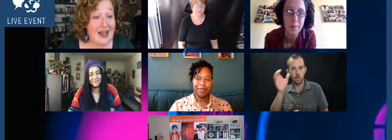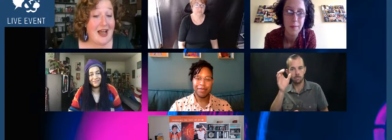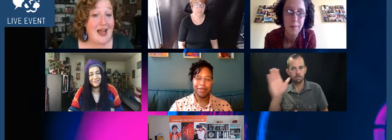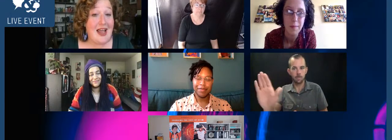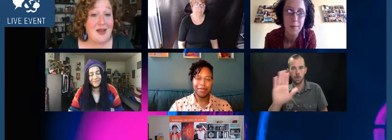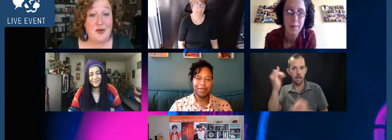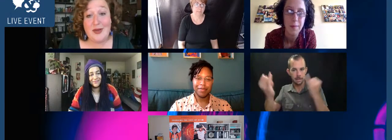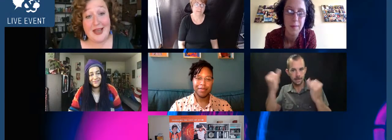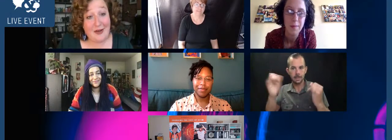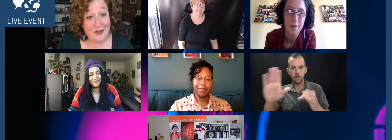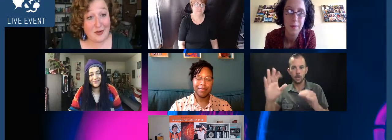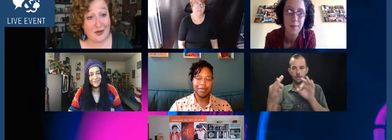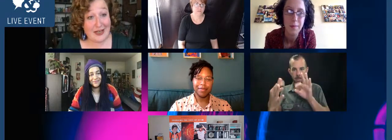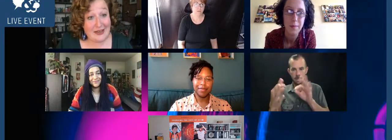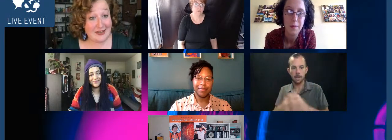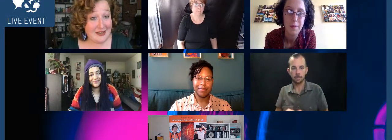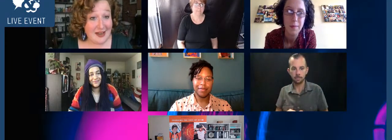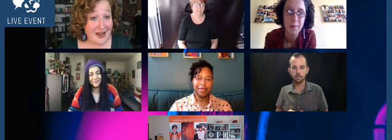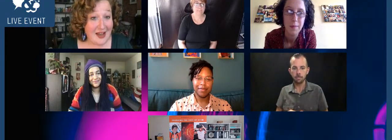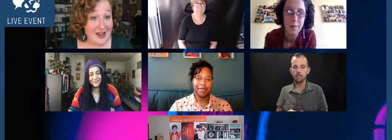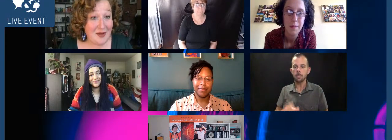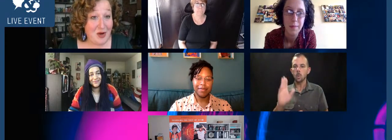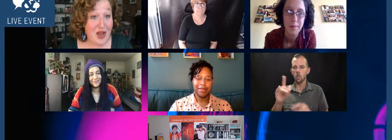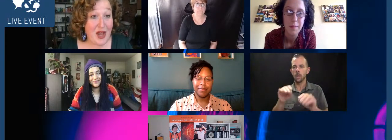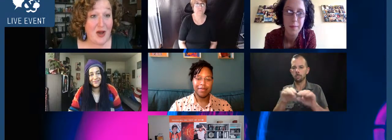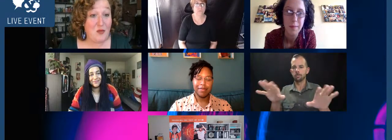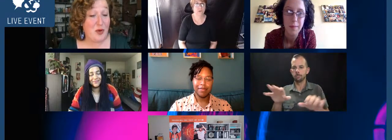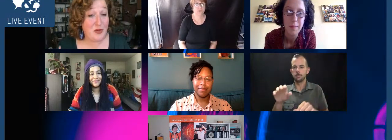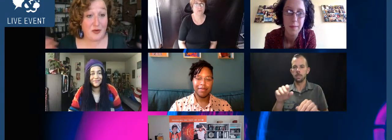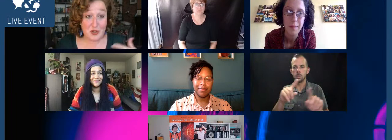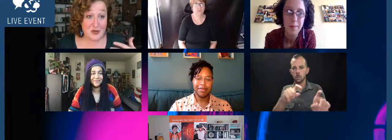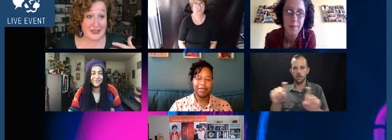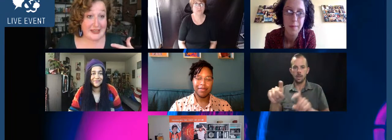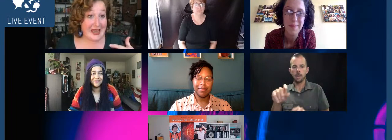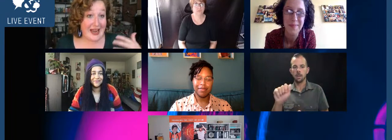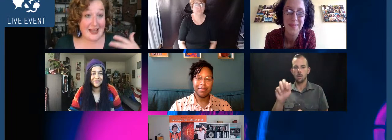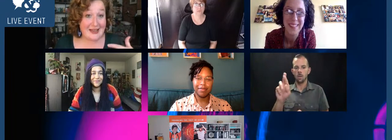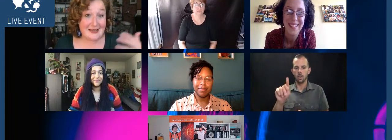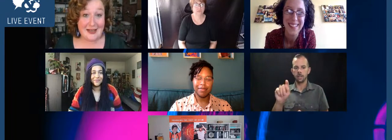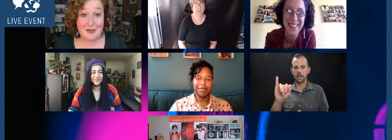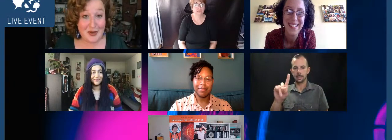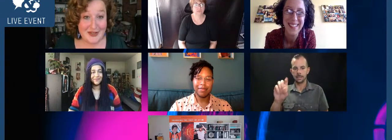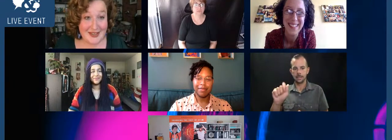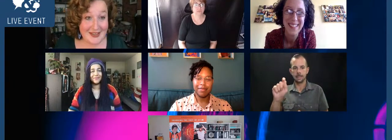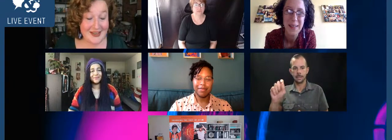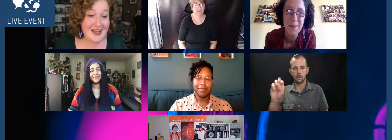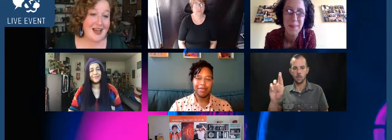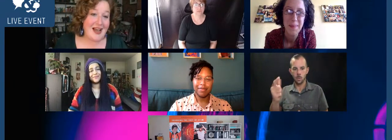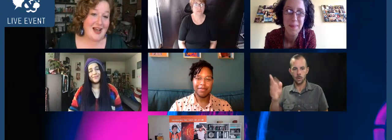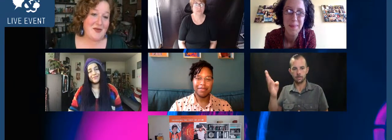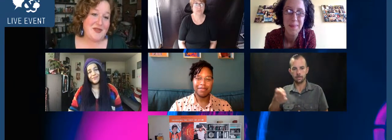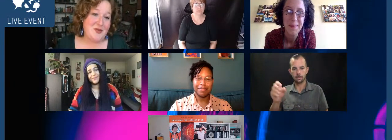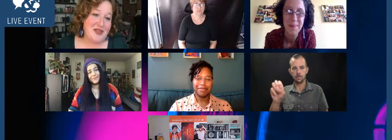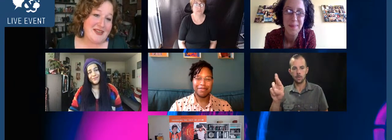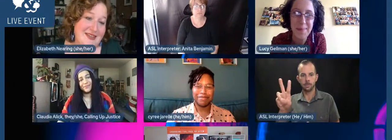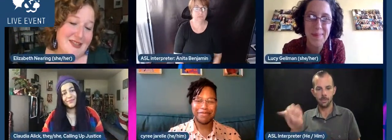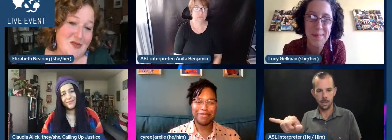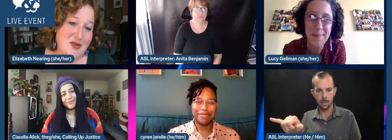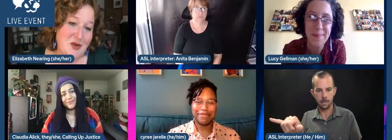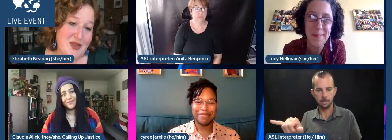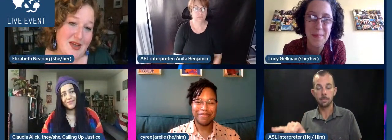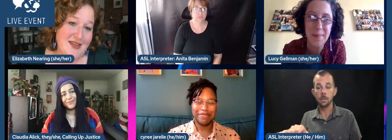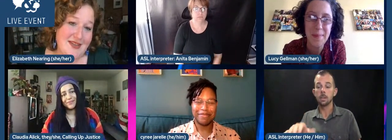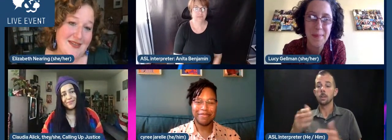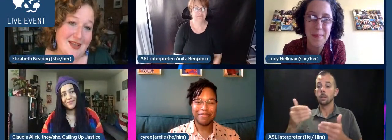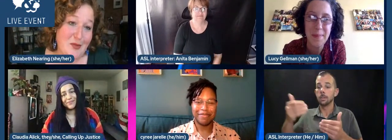artidea.org/survey. And we'll be out on the green, both virtually and in person. So please listen